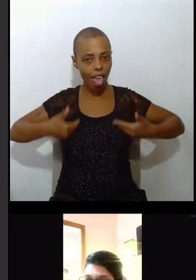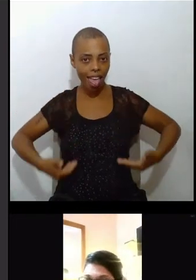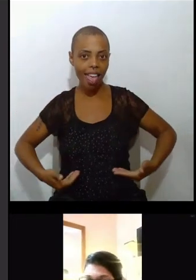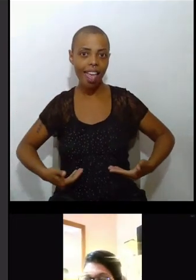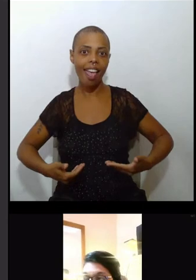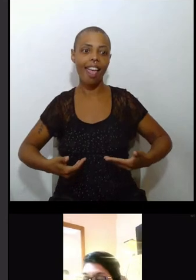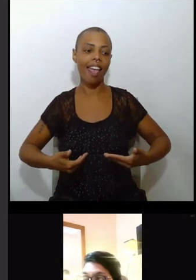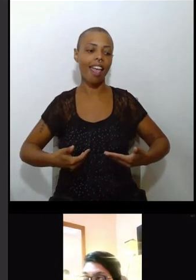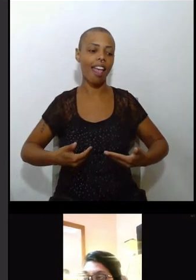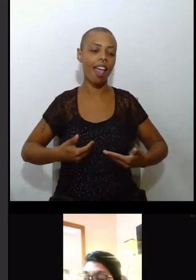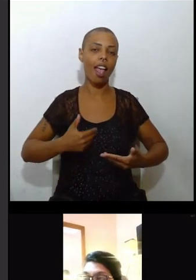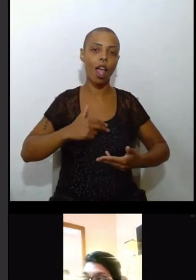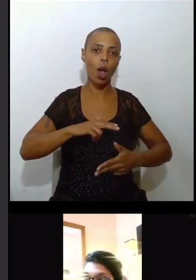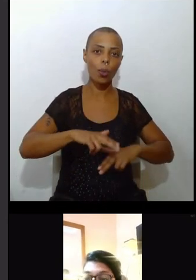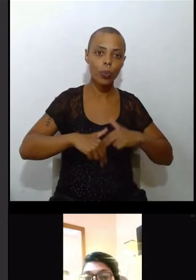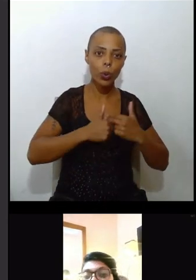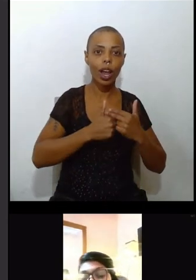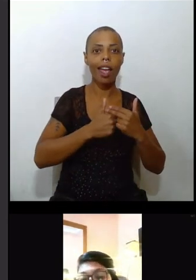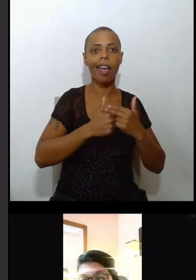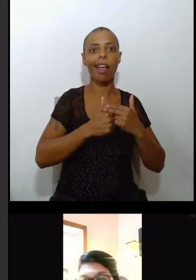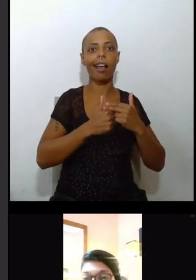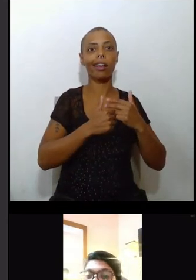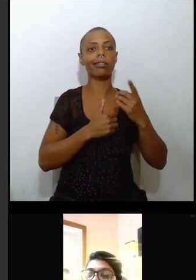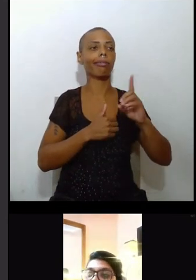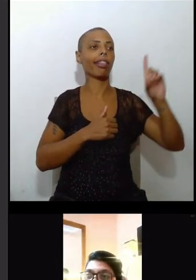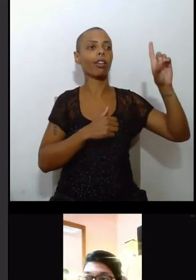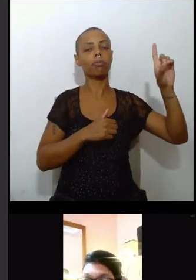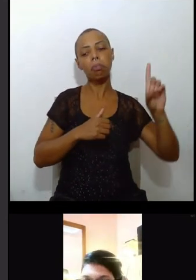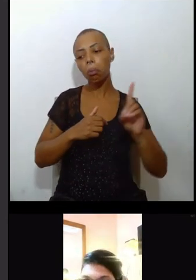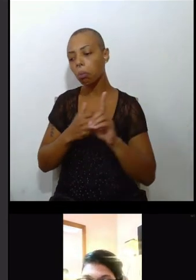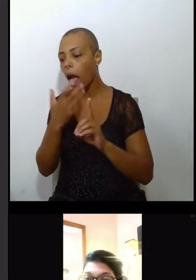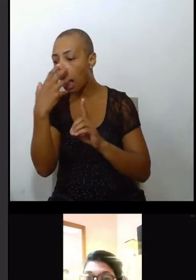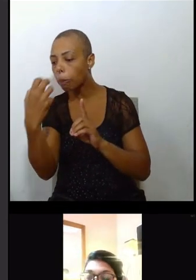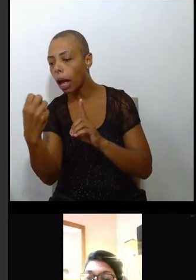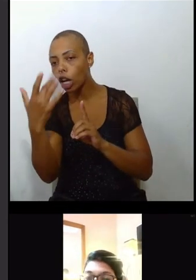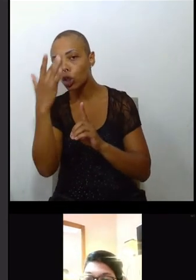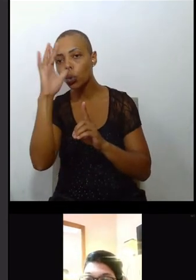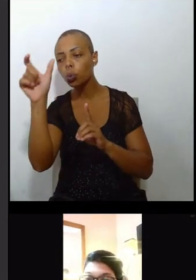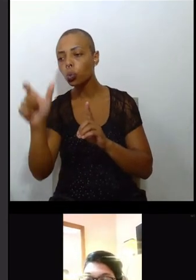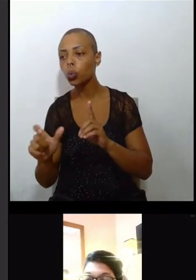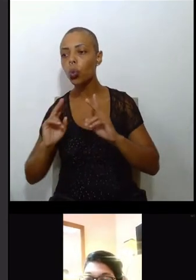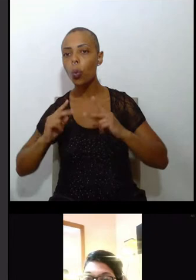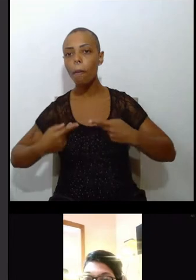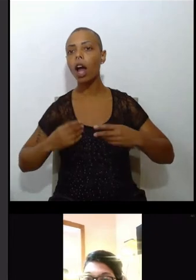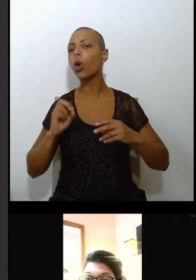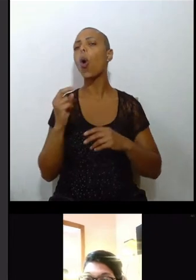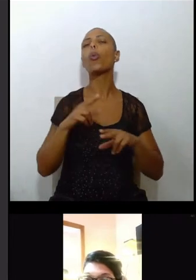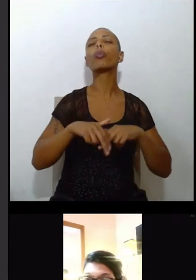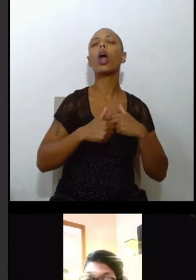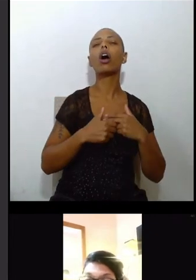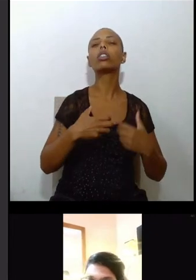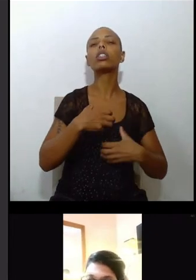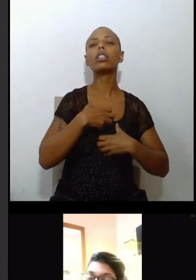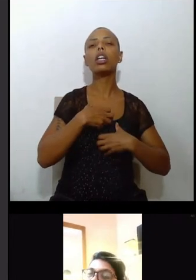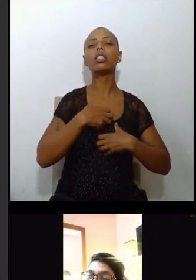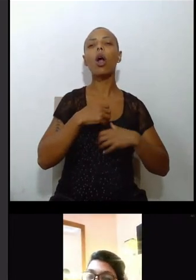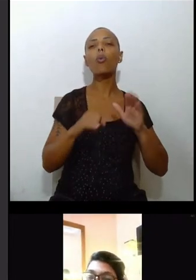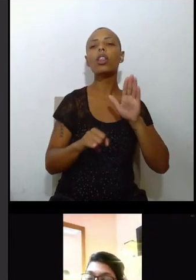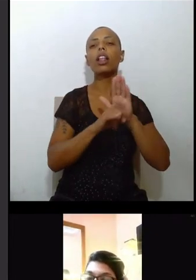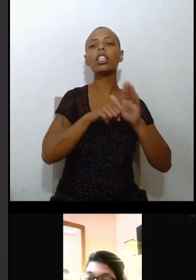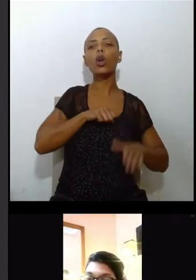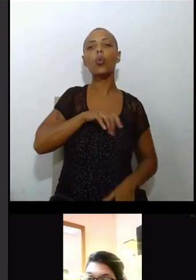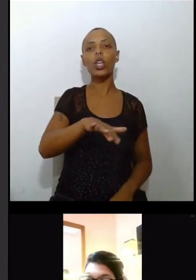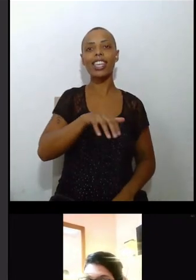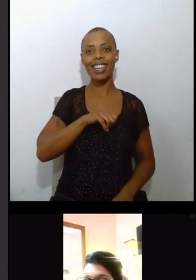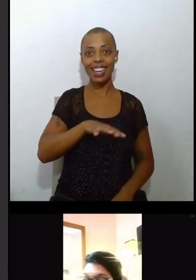feeling queer and so we have always had an existence of fluidity in our myths